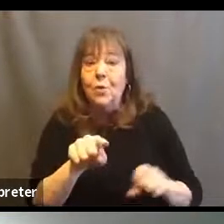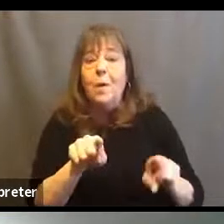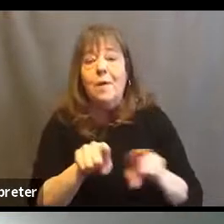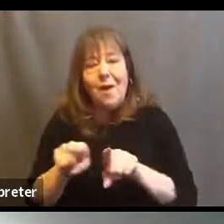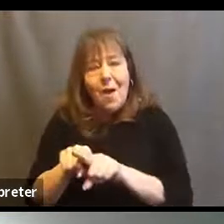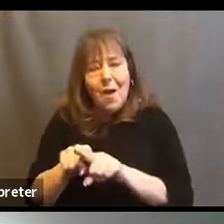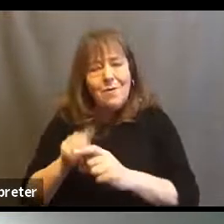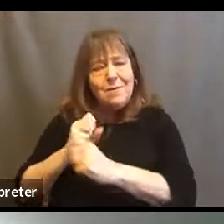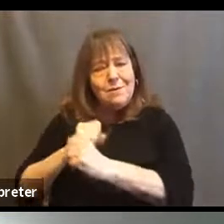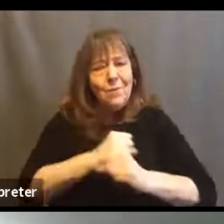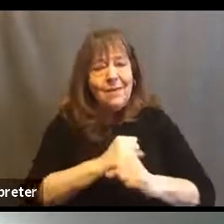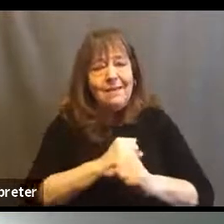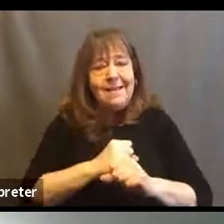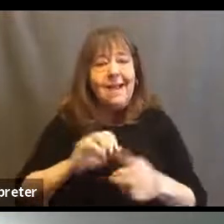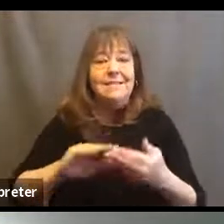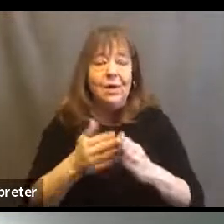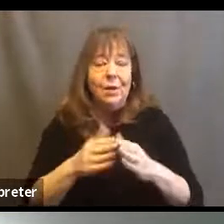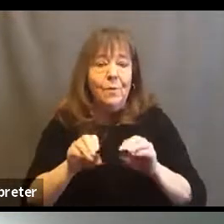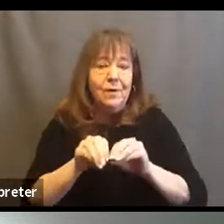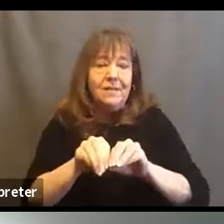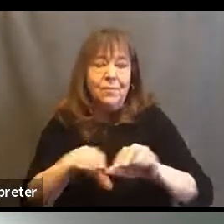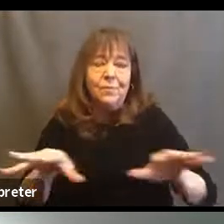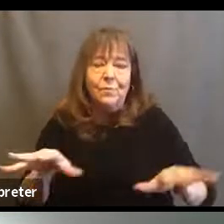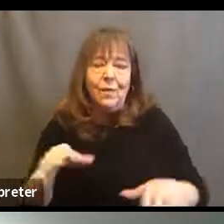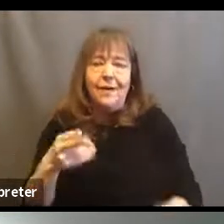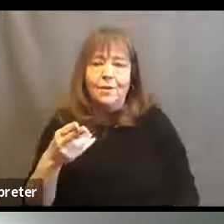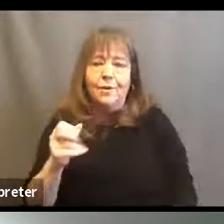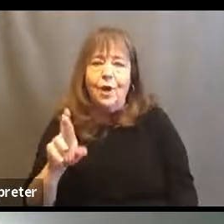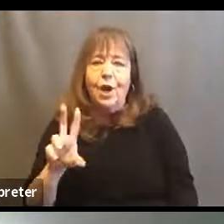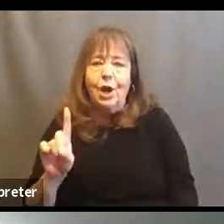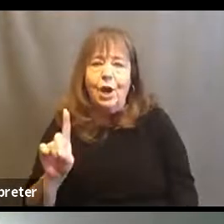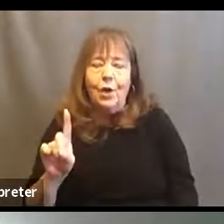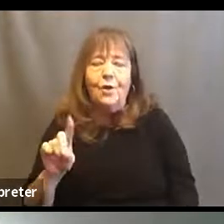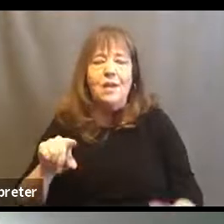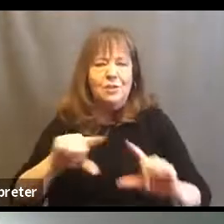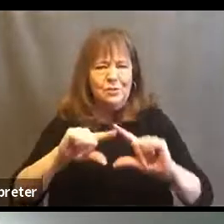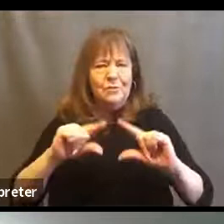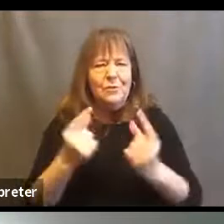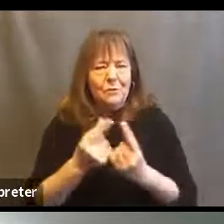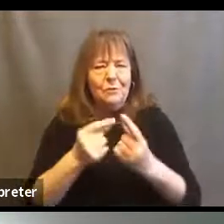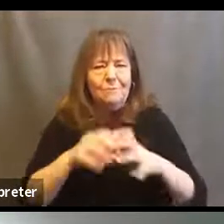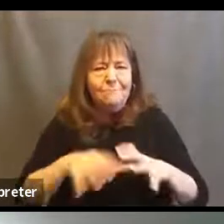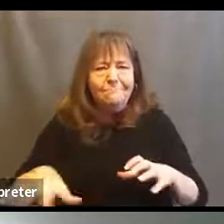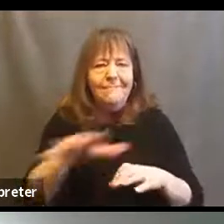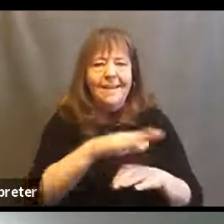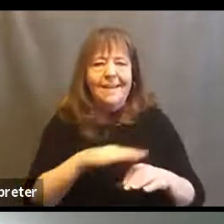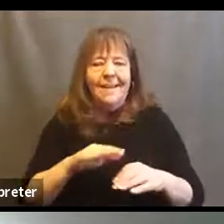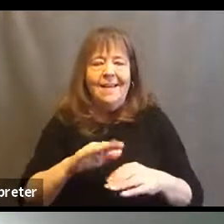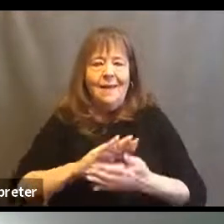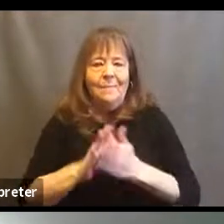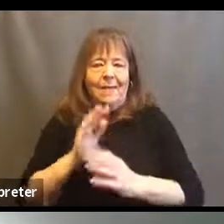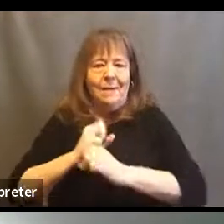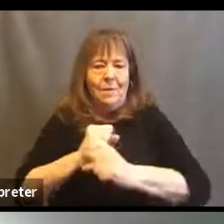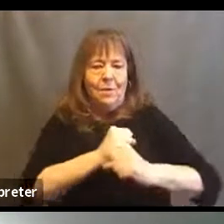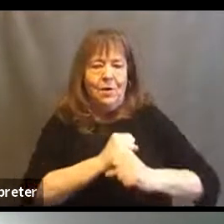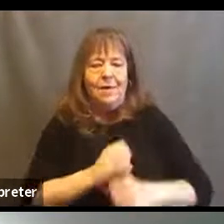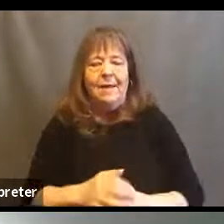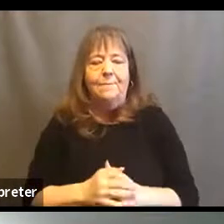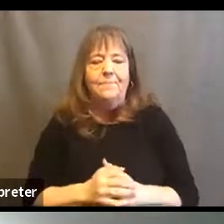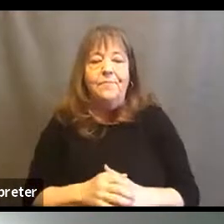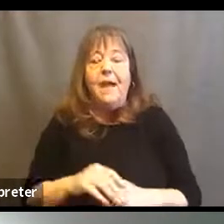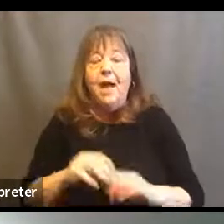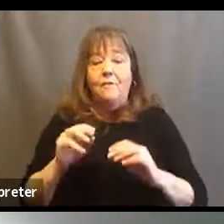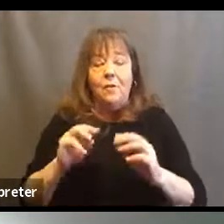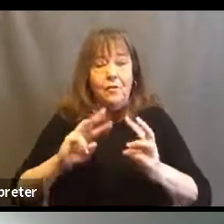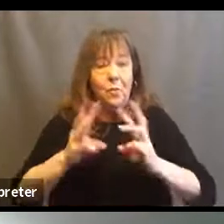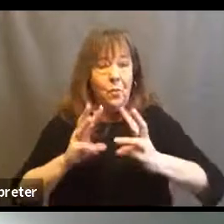community through that herd immunity that we've spoken about in the past. So something I want to comment is the winter storm impact.